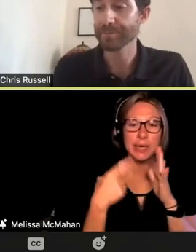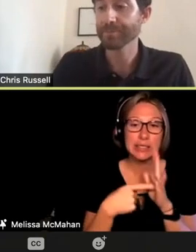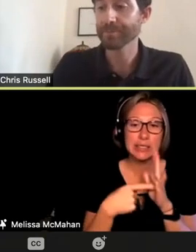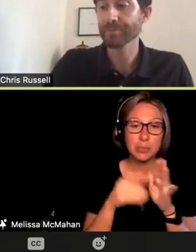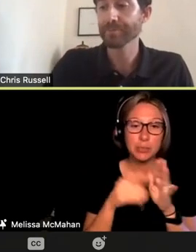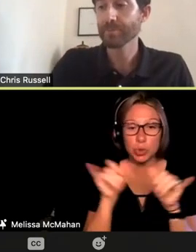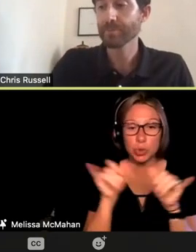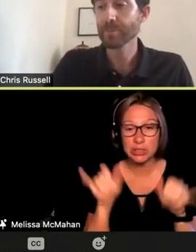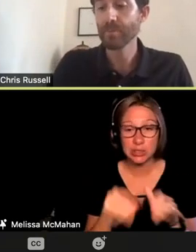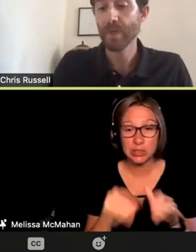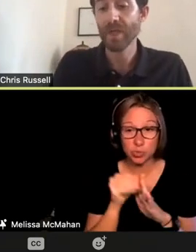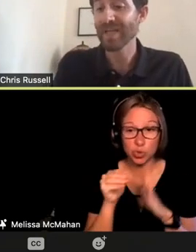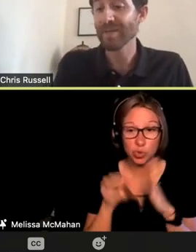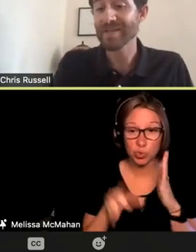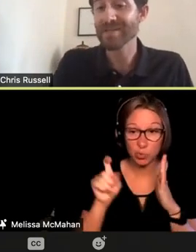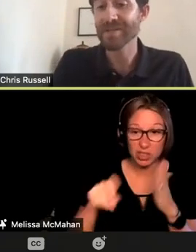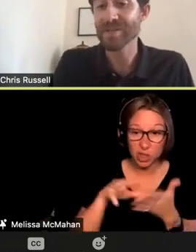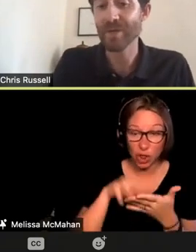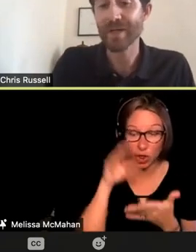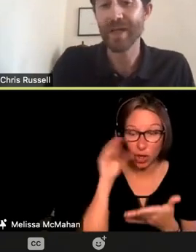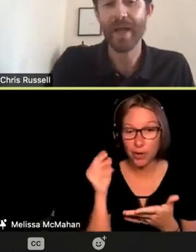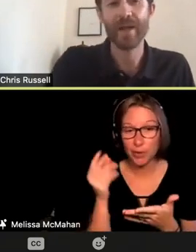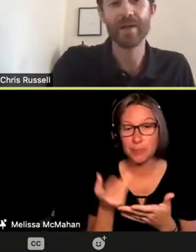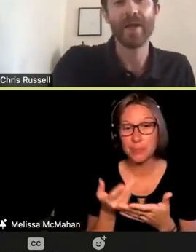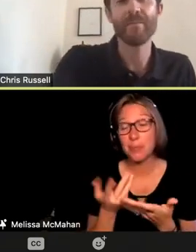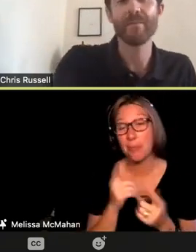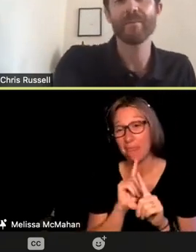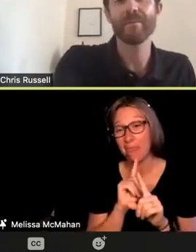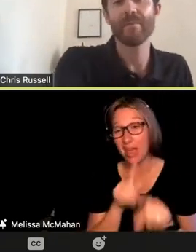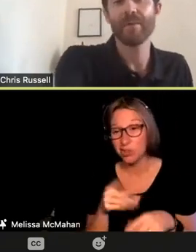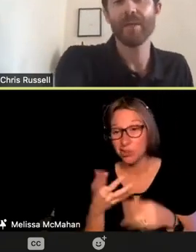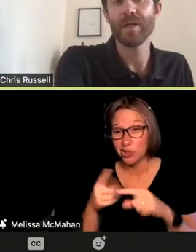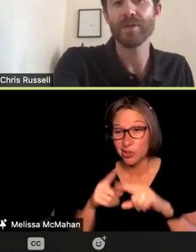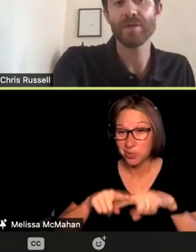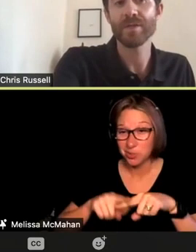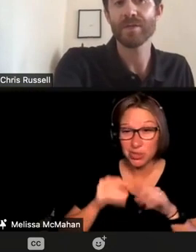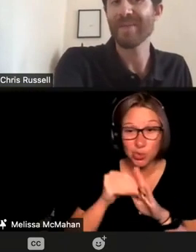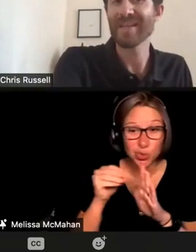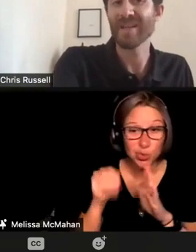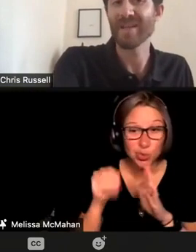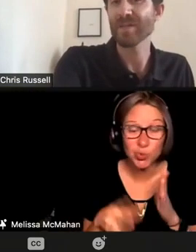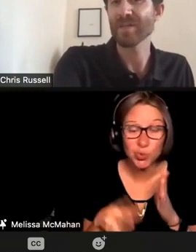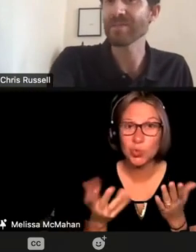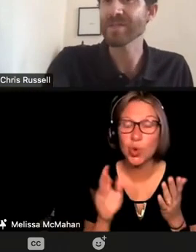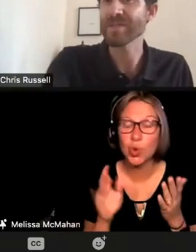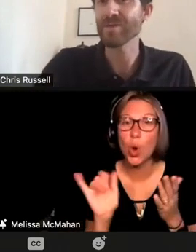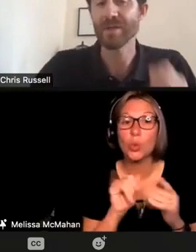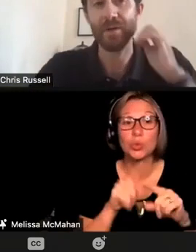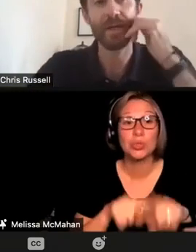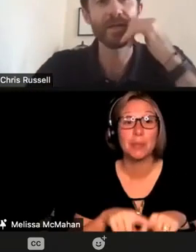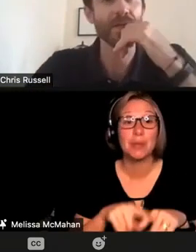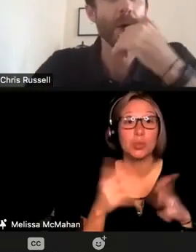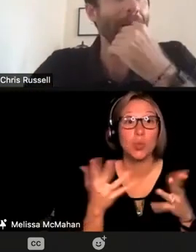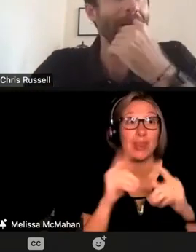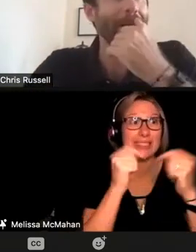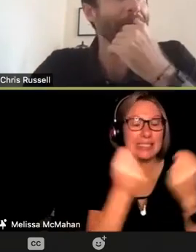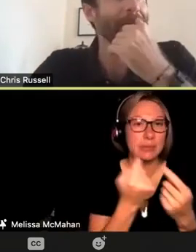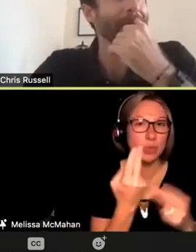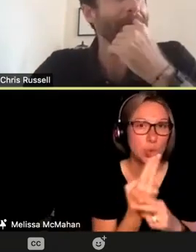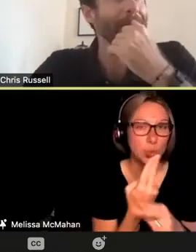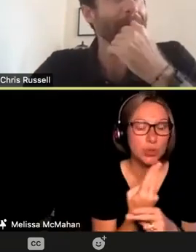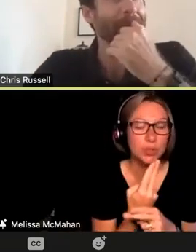to learn? It depends on the student, and it also just depends on what the team is using, right?